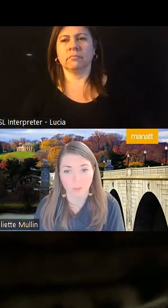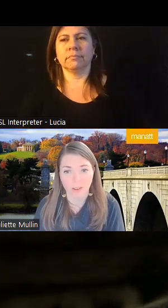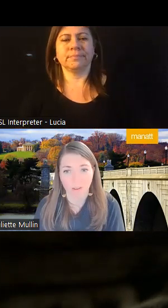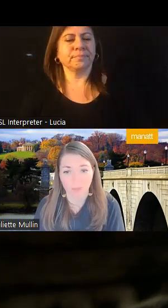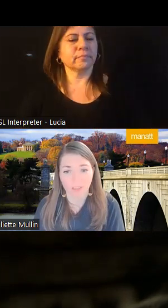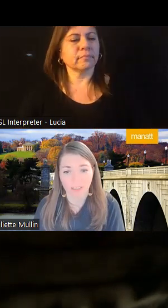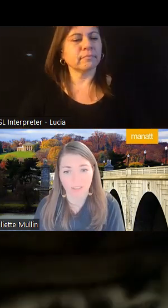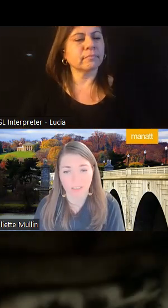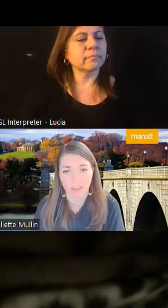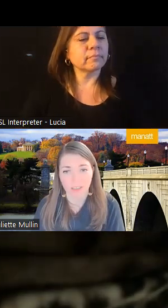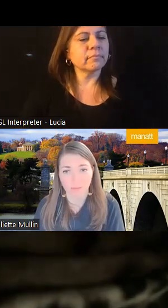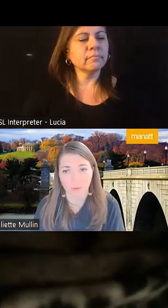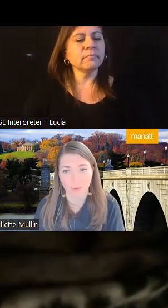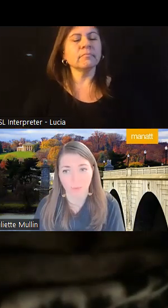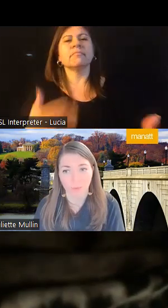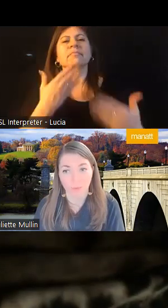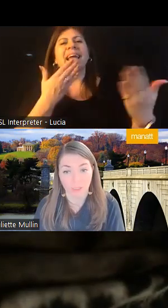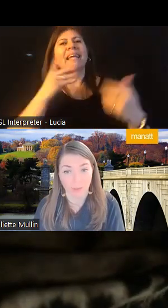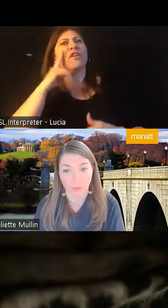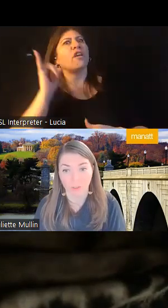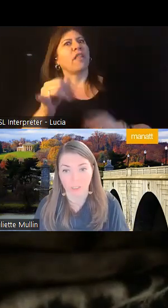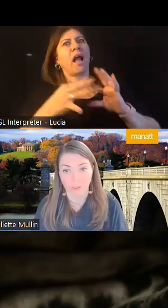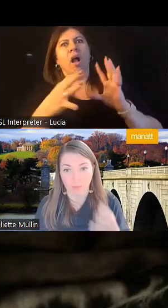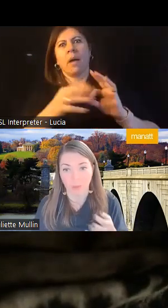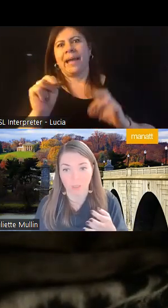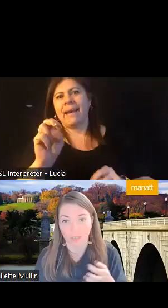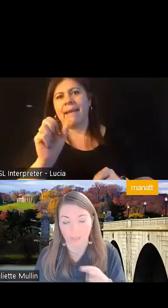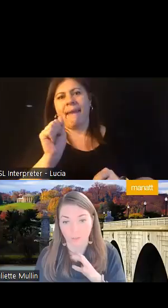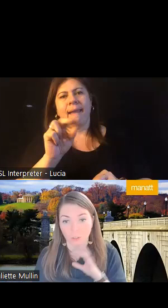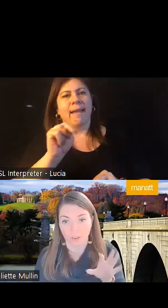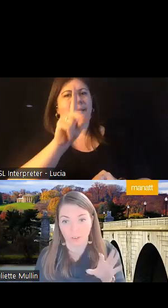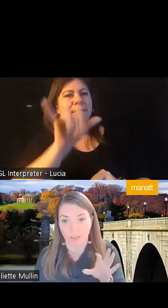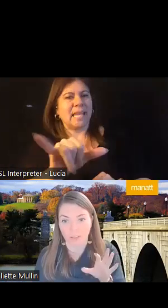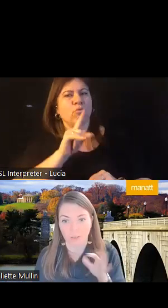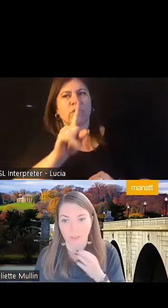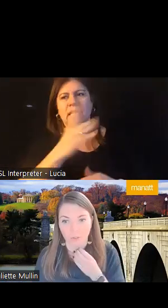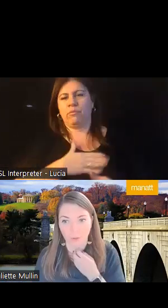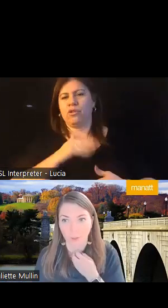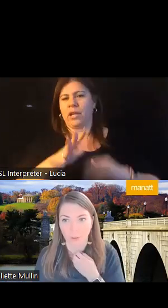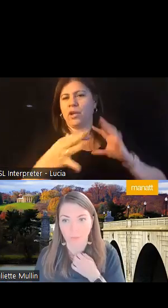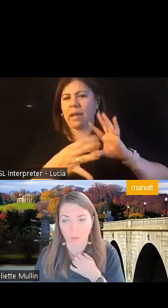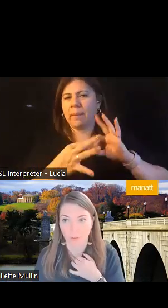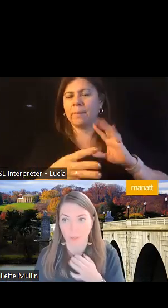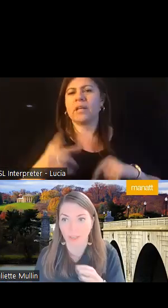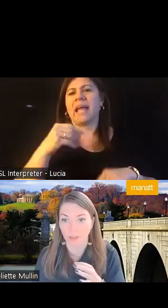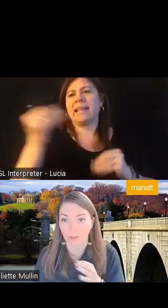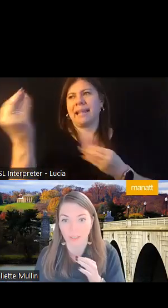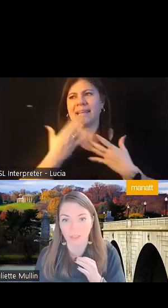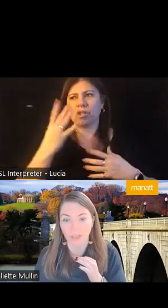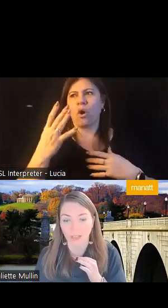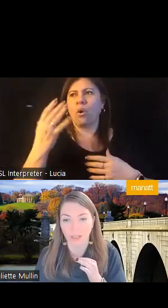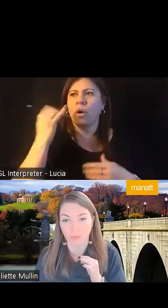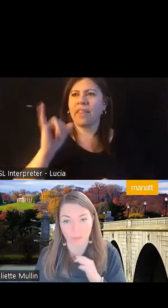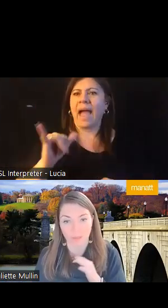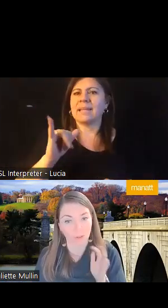Thank you so much for that comment, Nancy. Really appreciate your input and sharing that consideration for the work group, and also want to